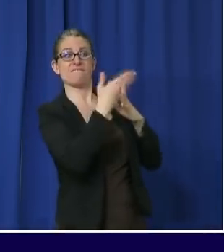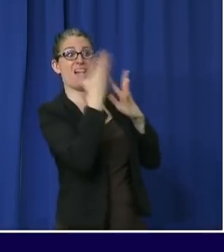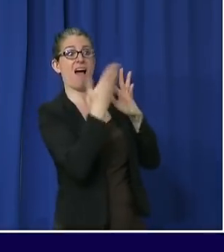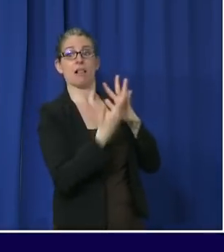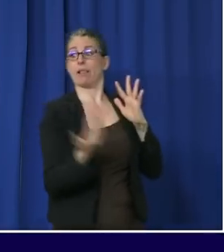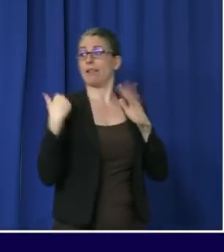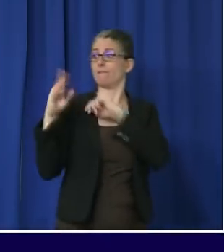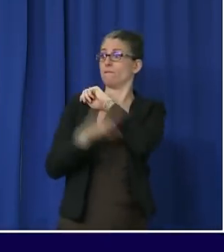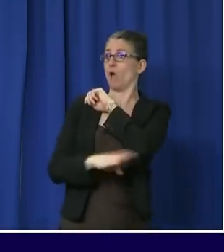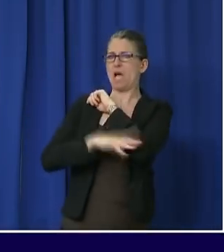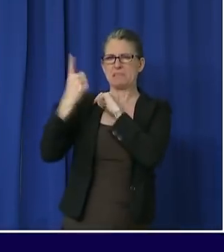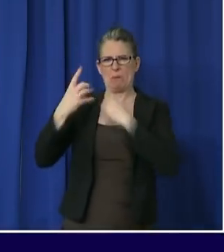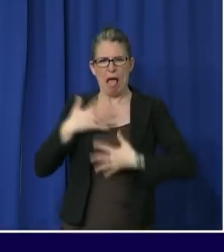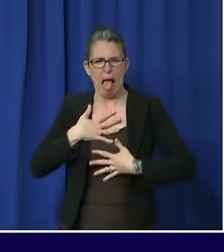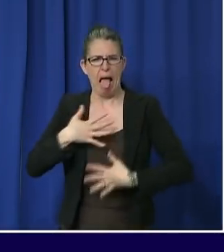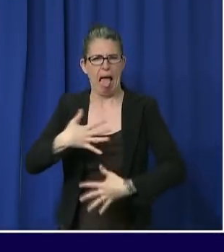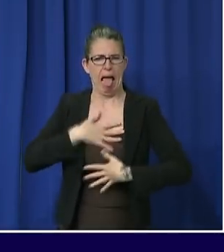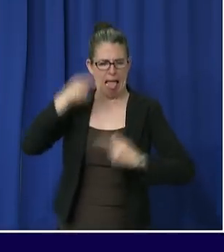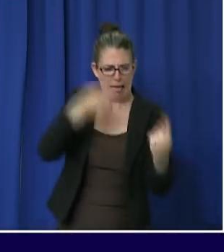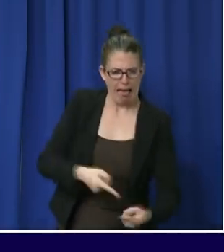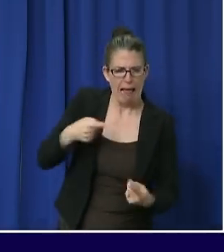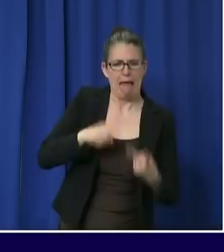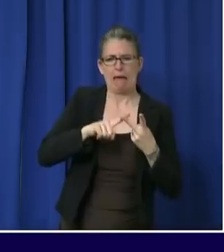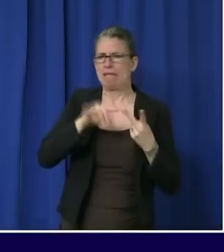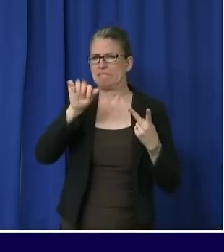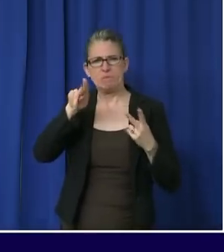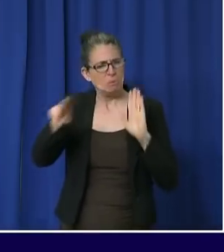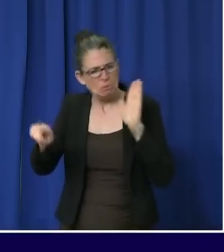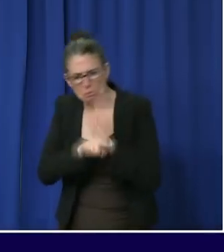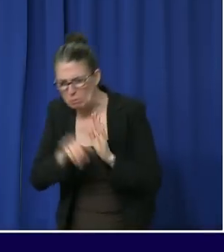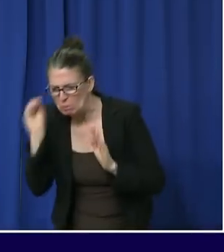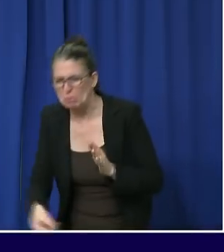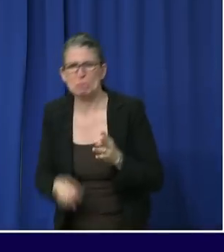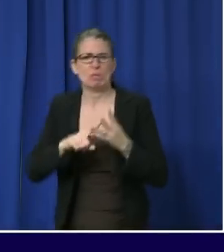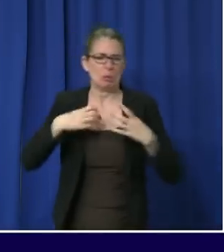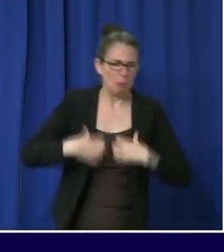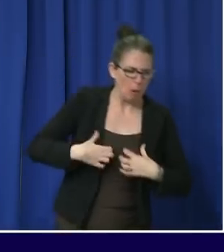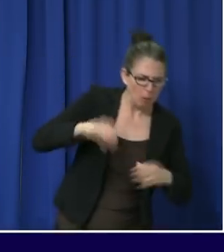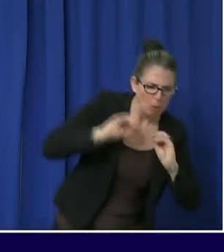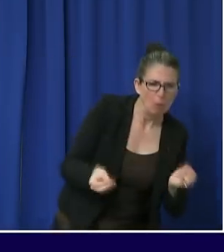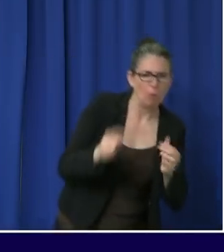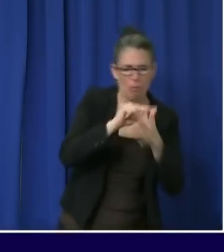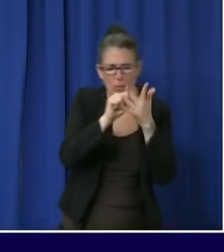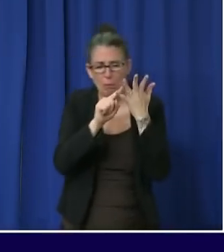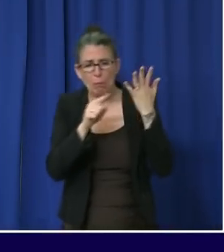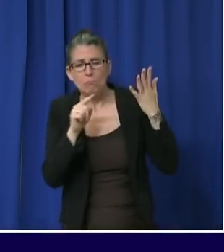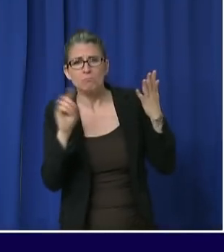but based on the data we've got, there doesn't appear as if there were high numbers of